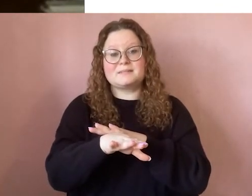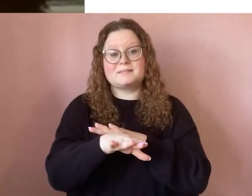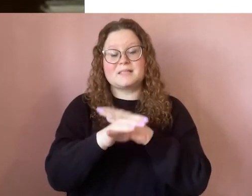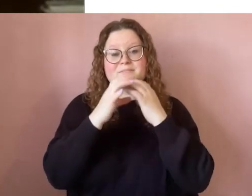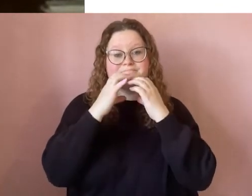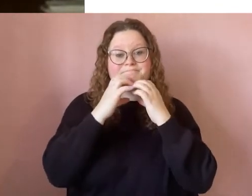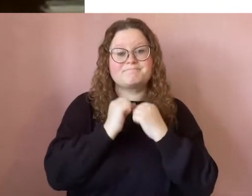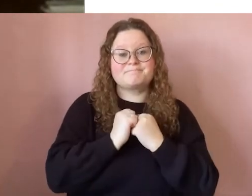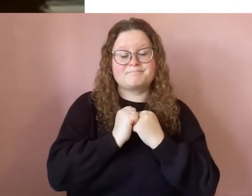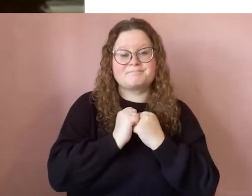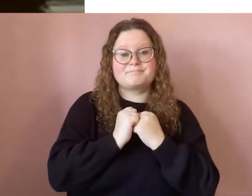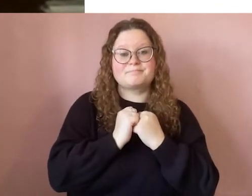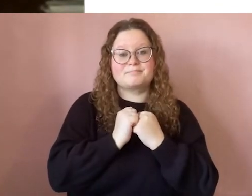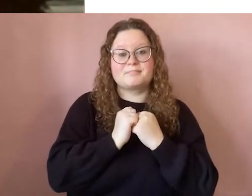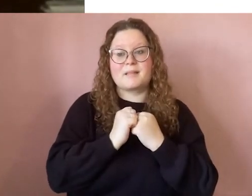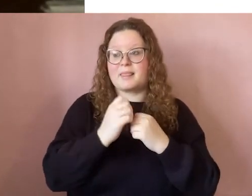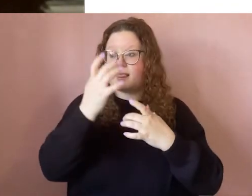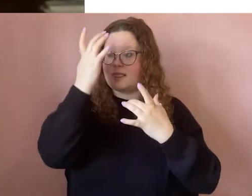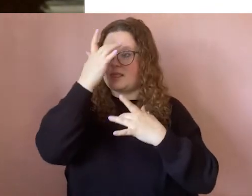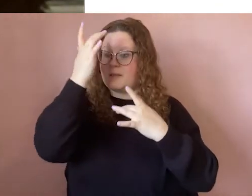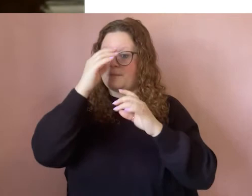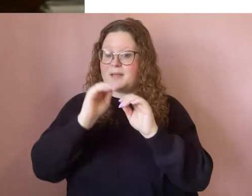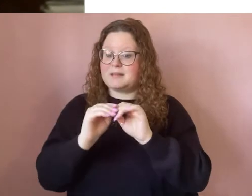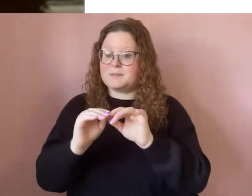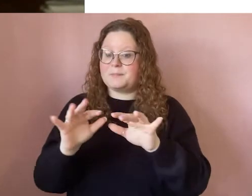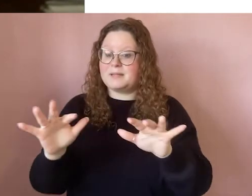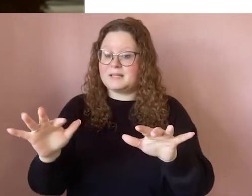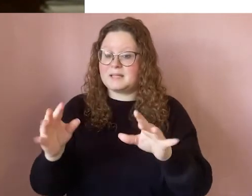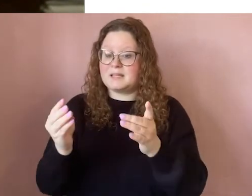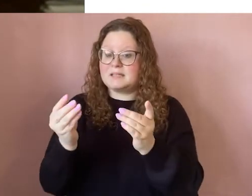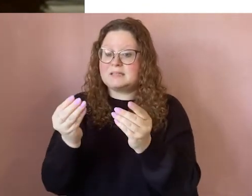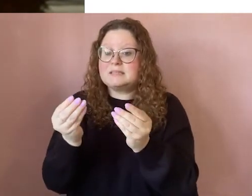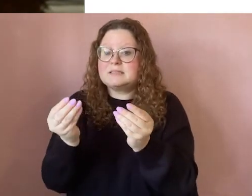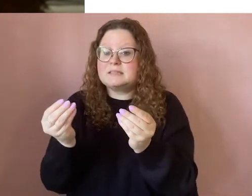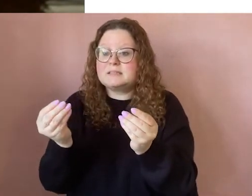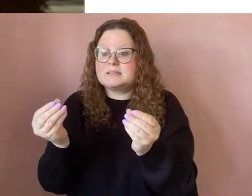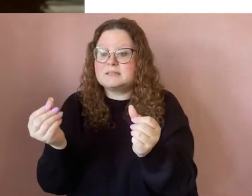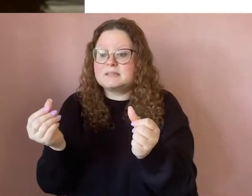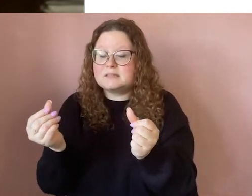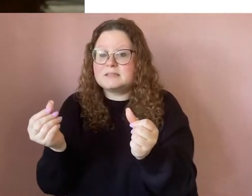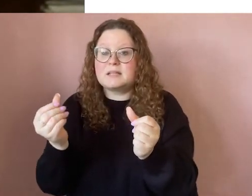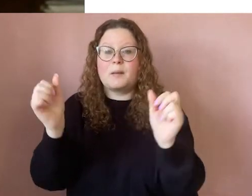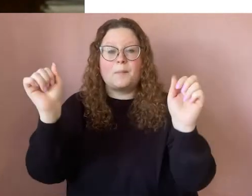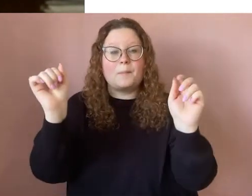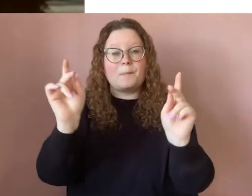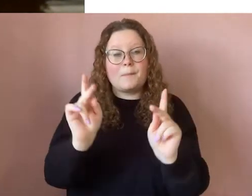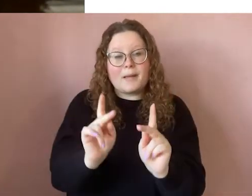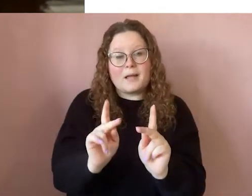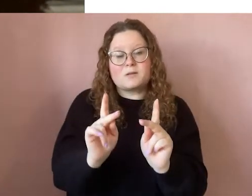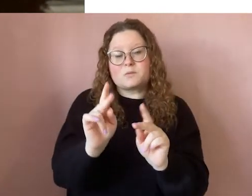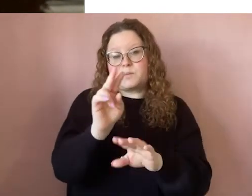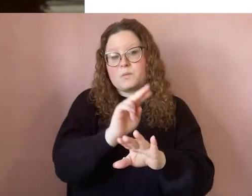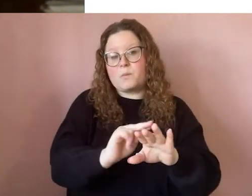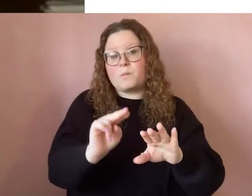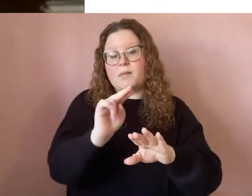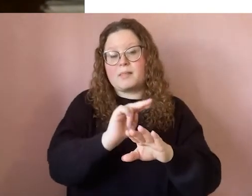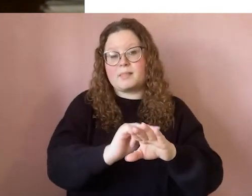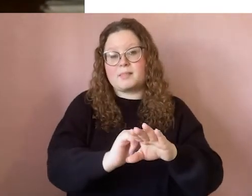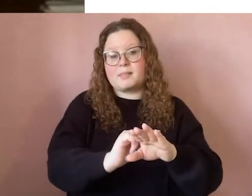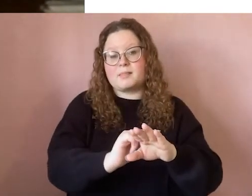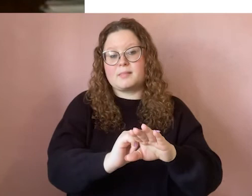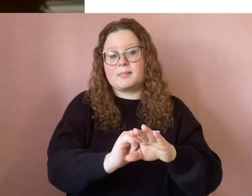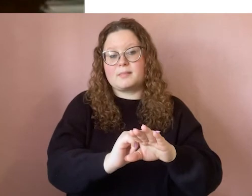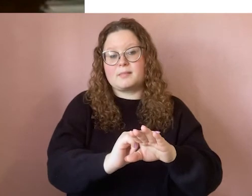born of uniquely human concerns and worries and apprehensions. And at the same time,